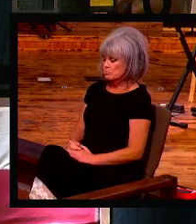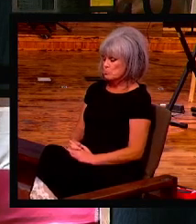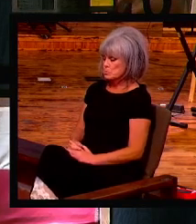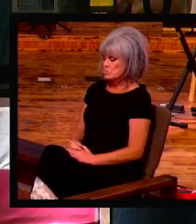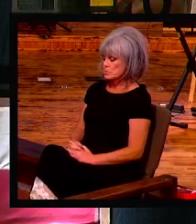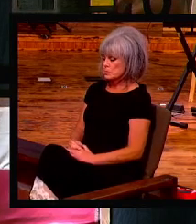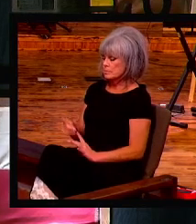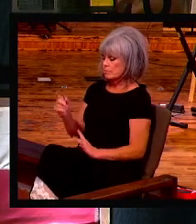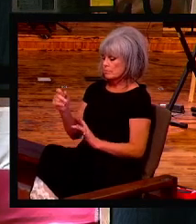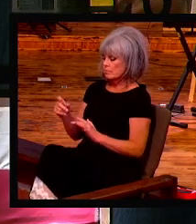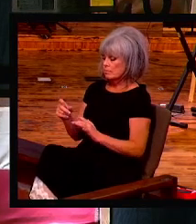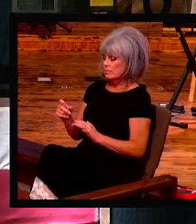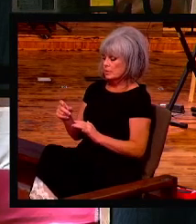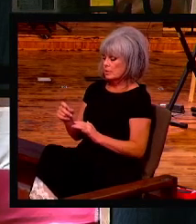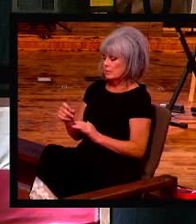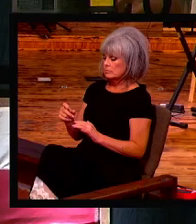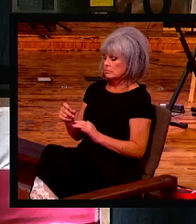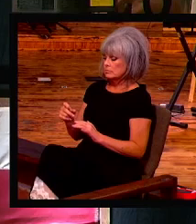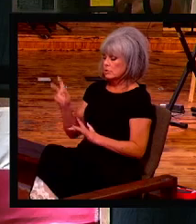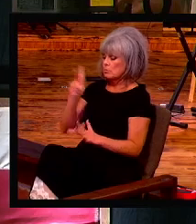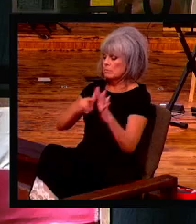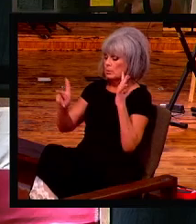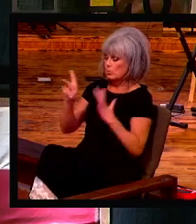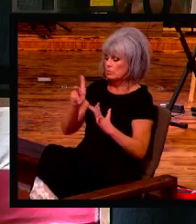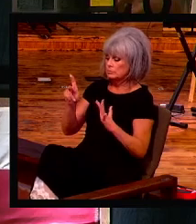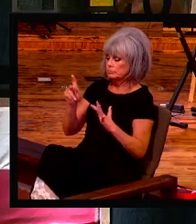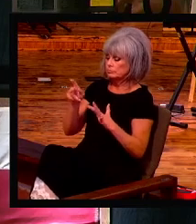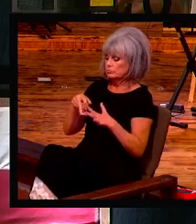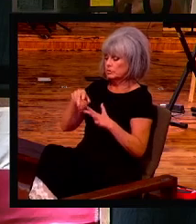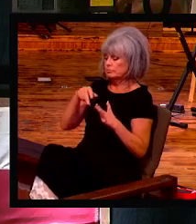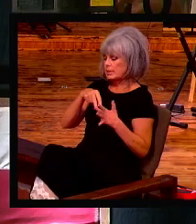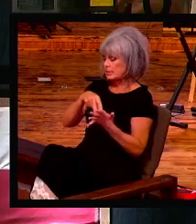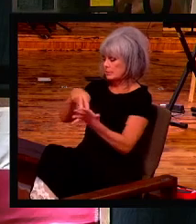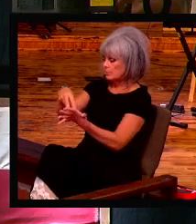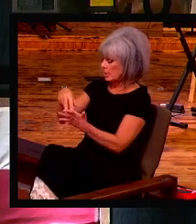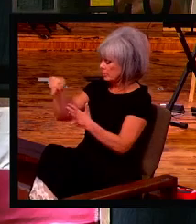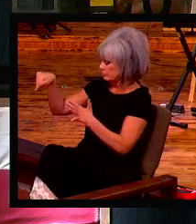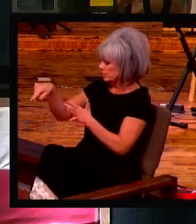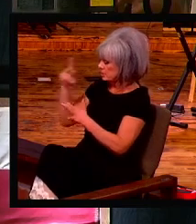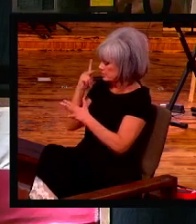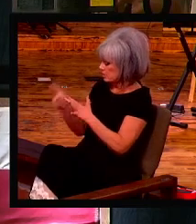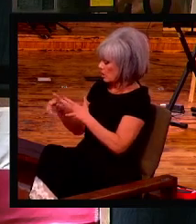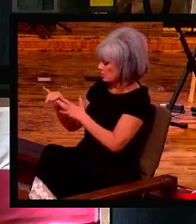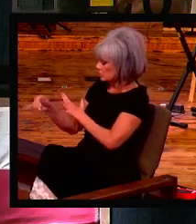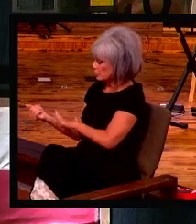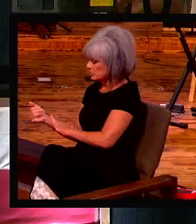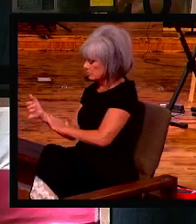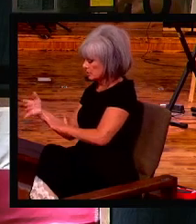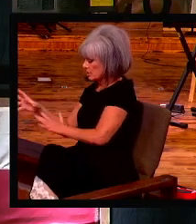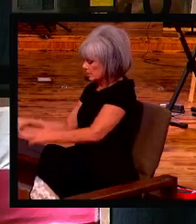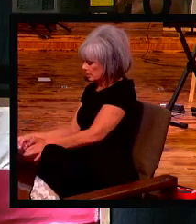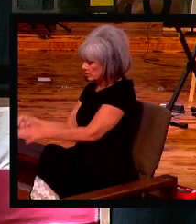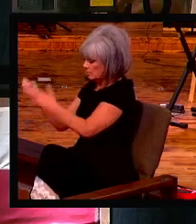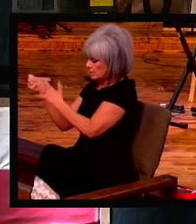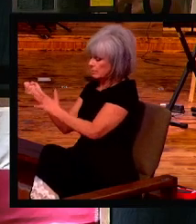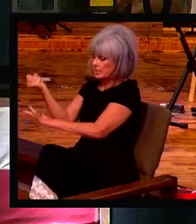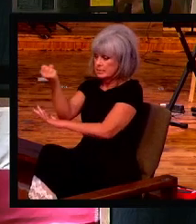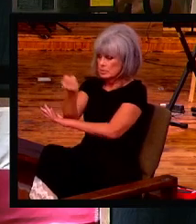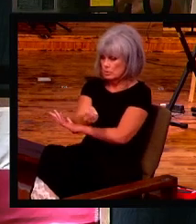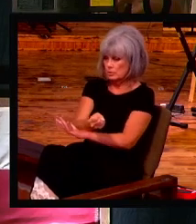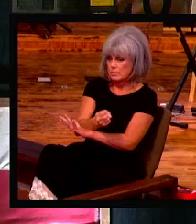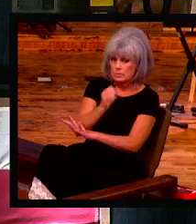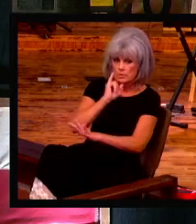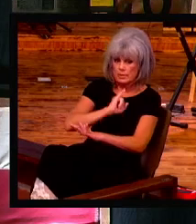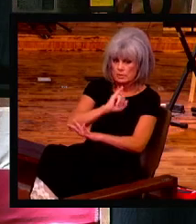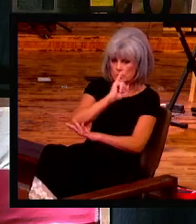and they drew Joseph up and lifted him out of the pit, and sold him to the Ishmaelites for 20 shekels